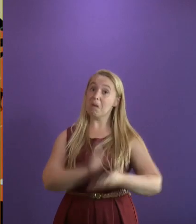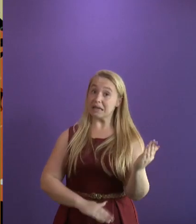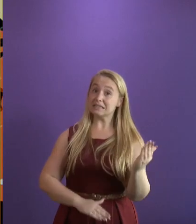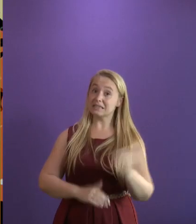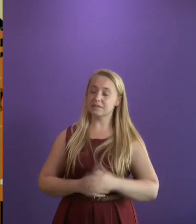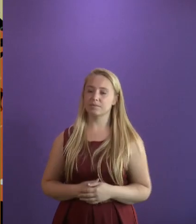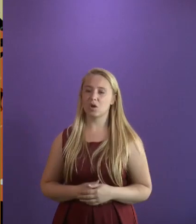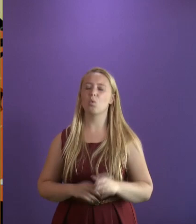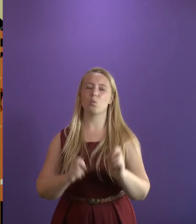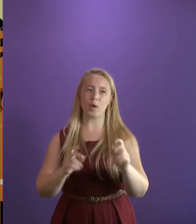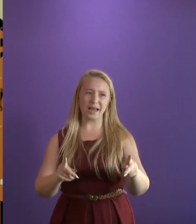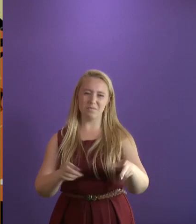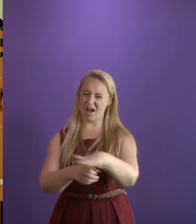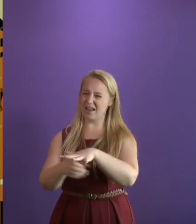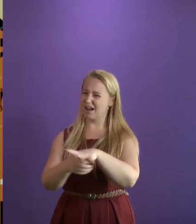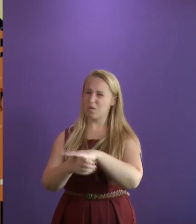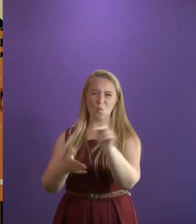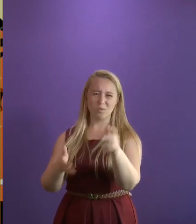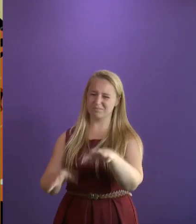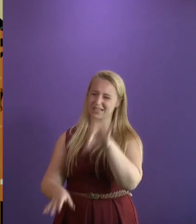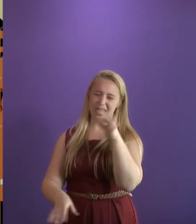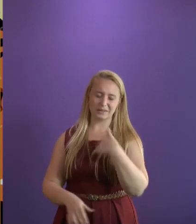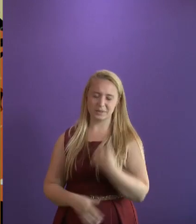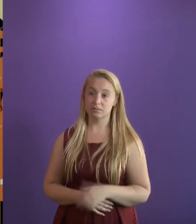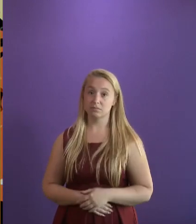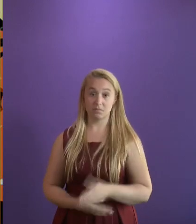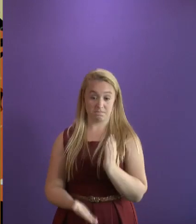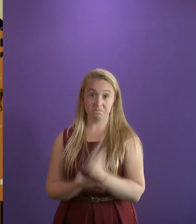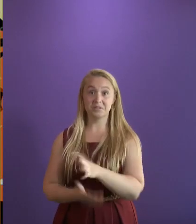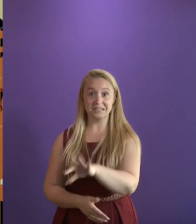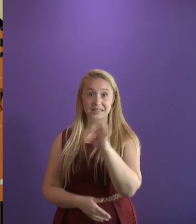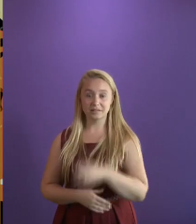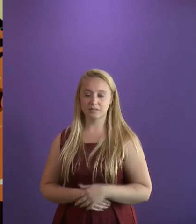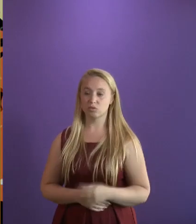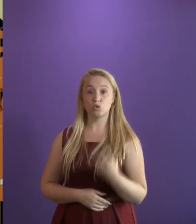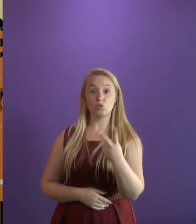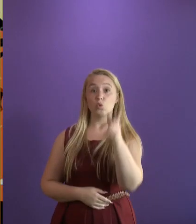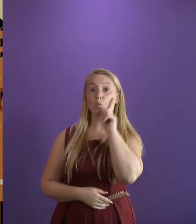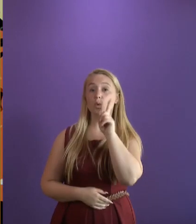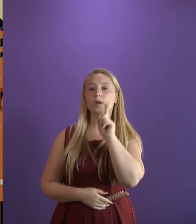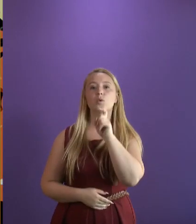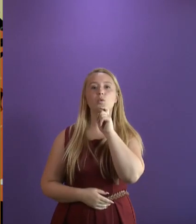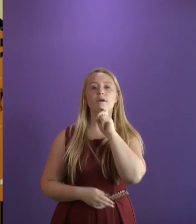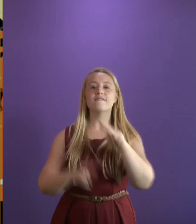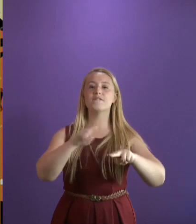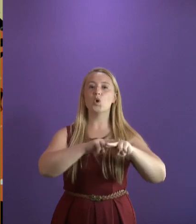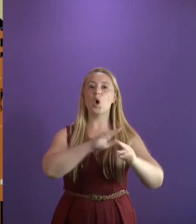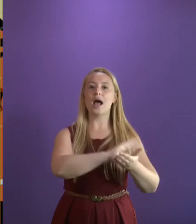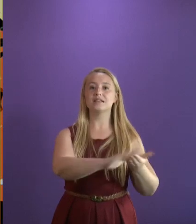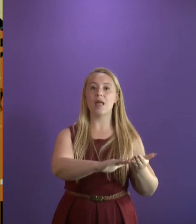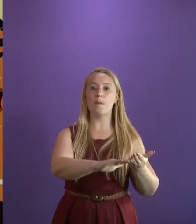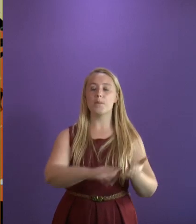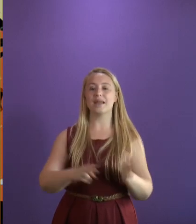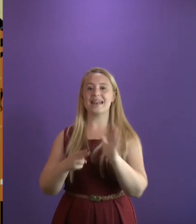not get selected for a constituency, and I got selected for a constituency. Those 2 women were Fiona Hislop and Nicola